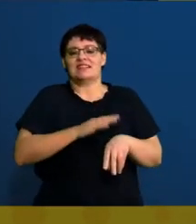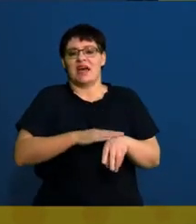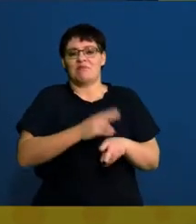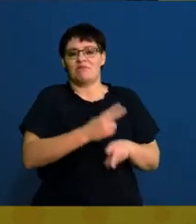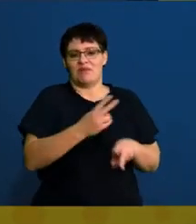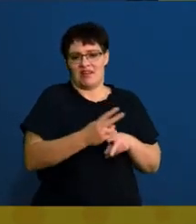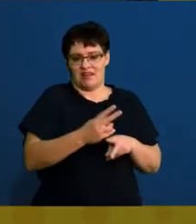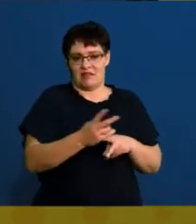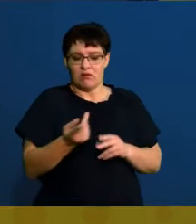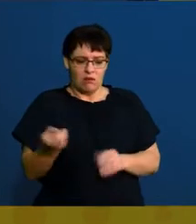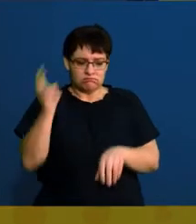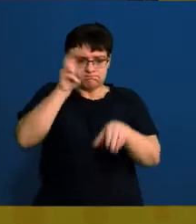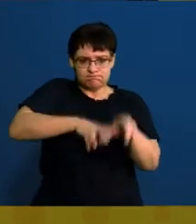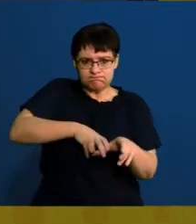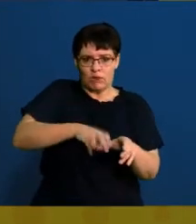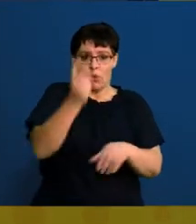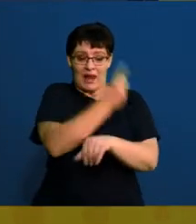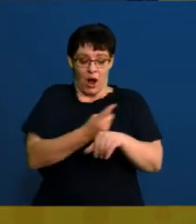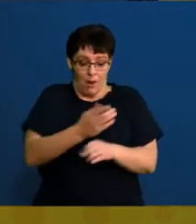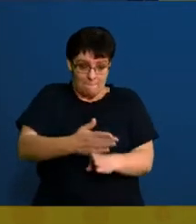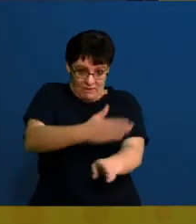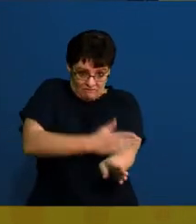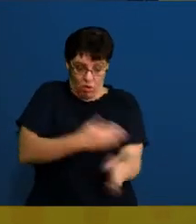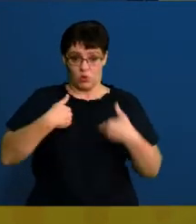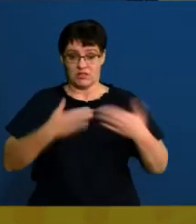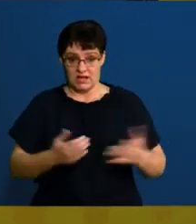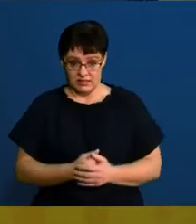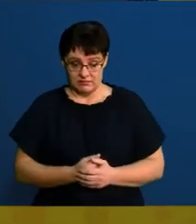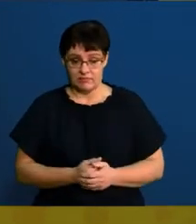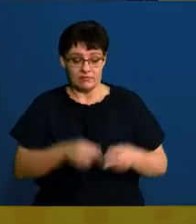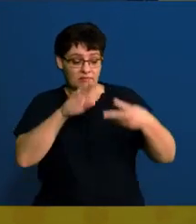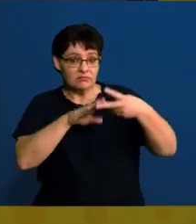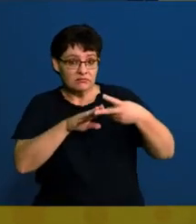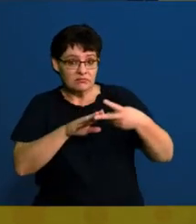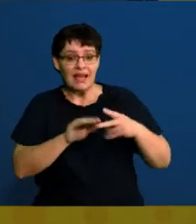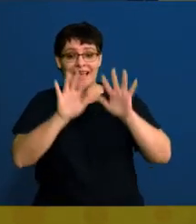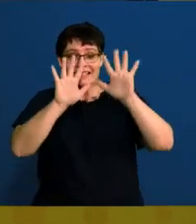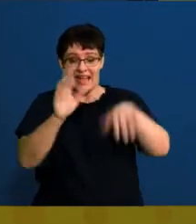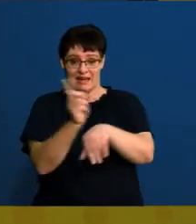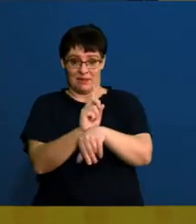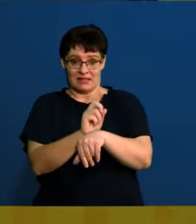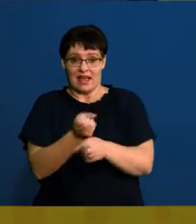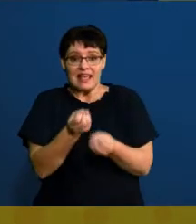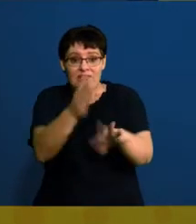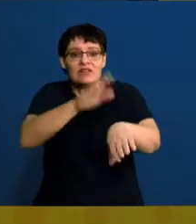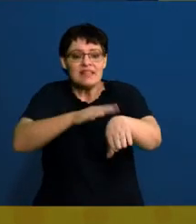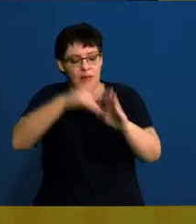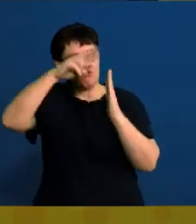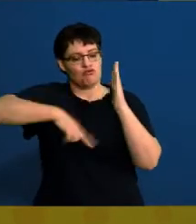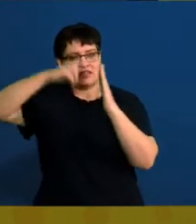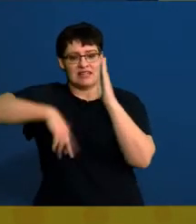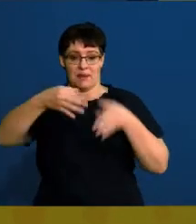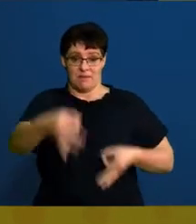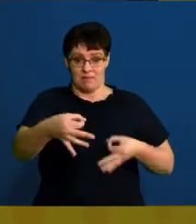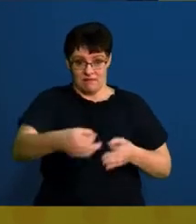seated at least an hour before the exam paper is written. We have a 10-minute reading time. In that 10-minute reading time, you